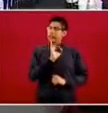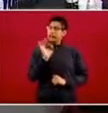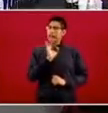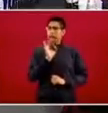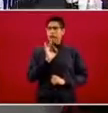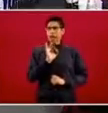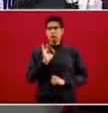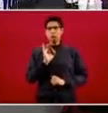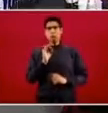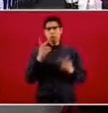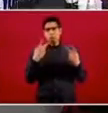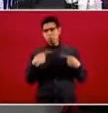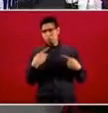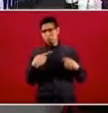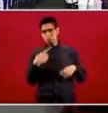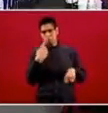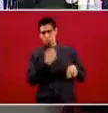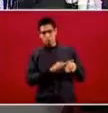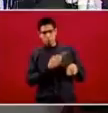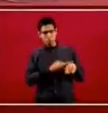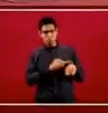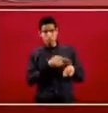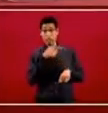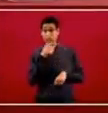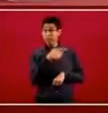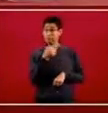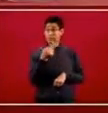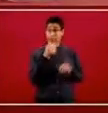in the sense of having an identification.